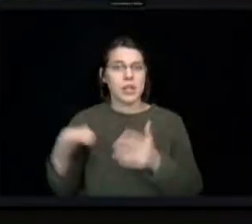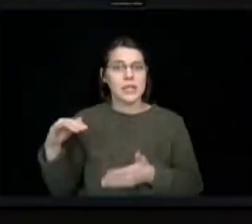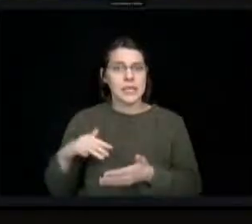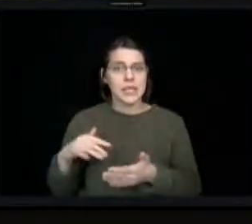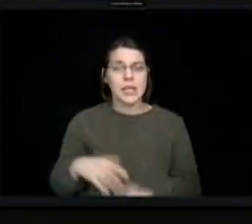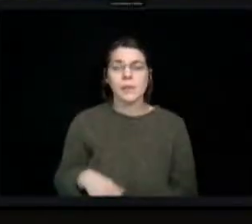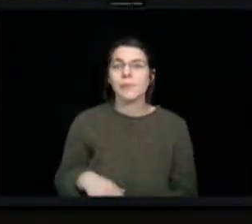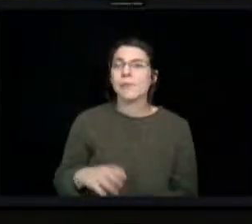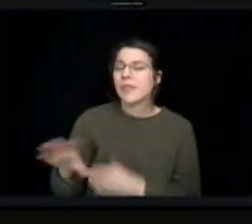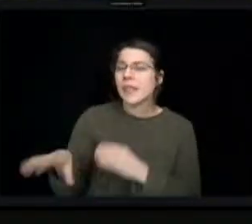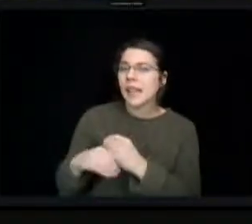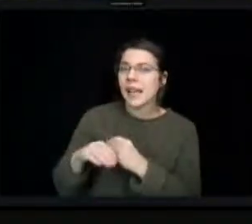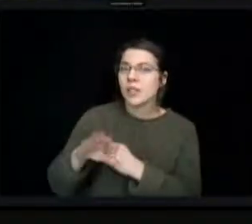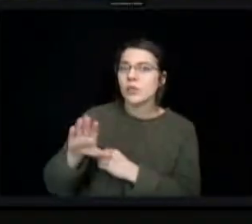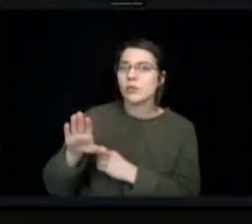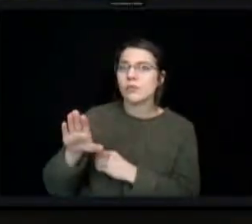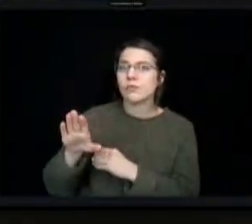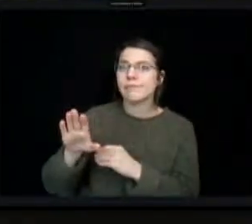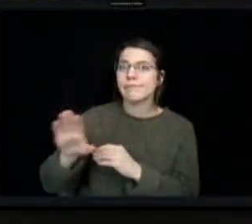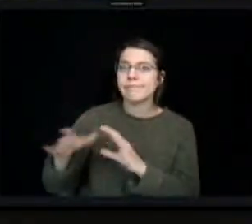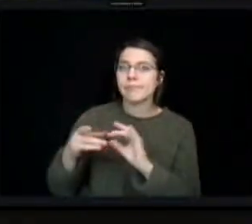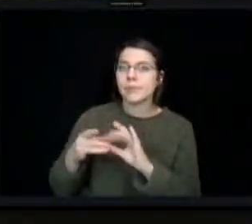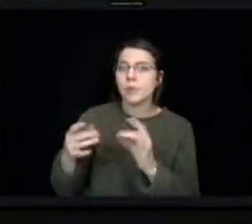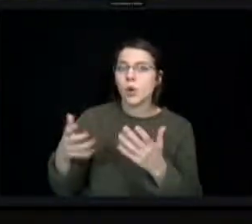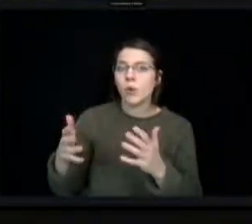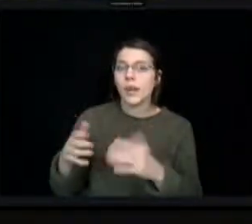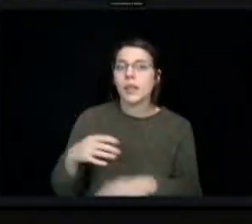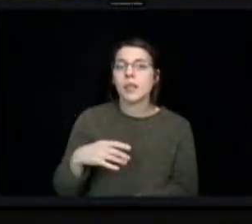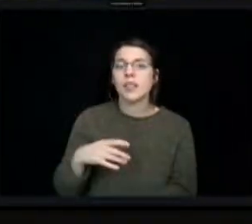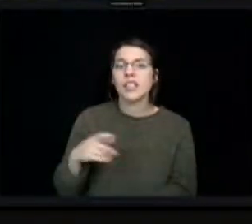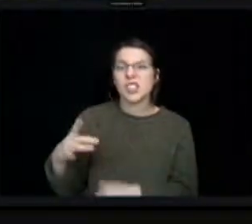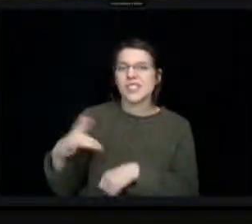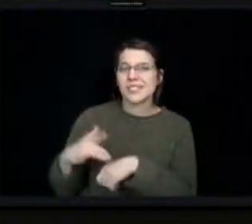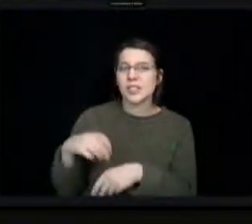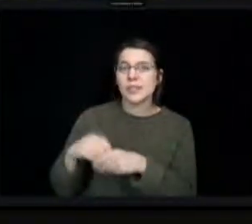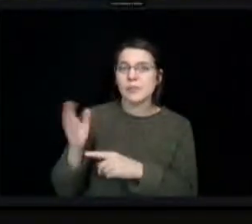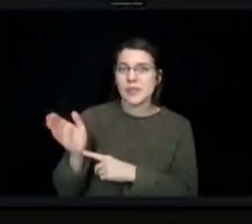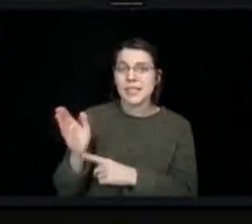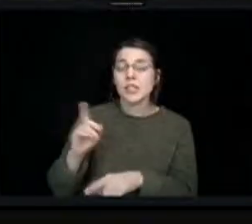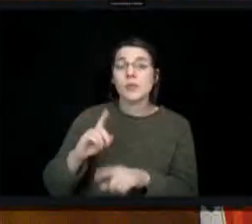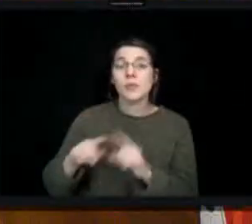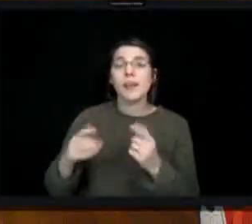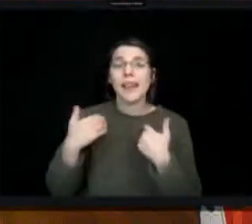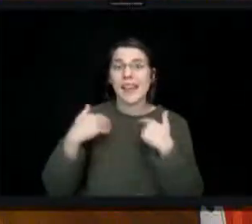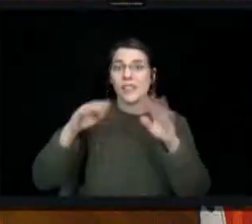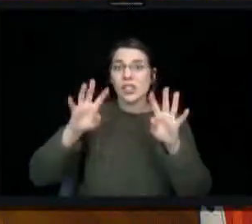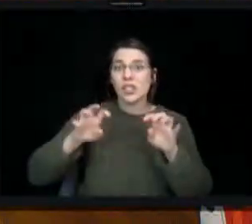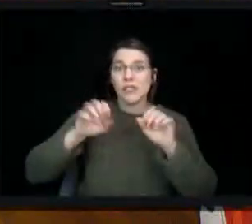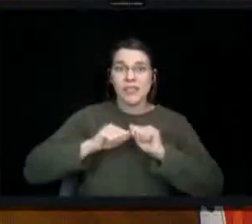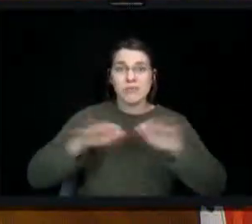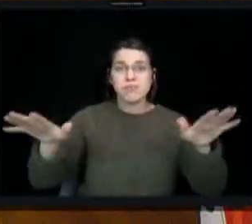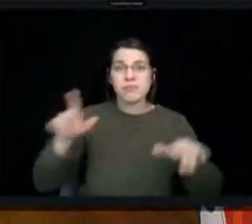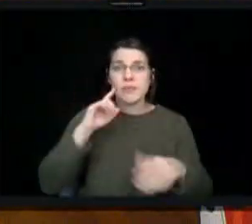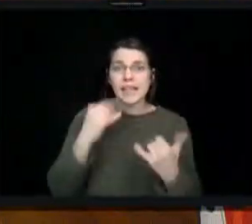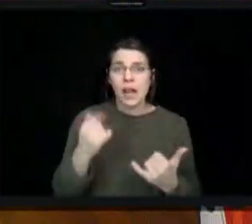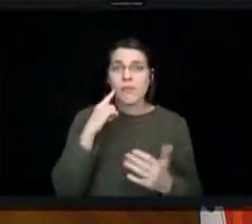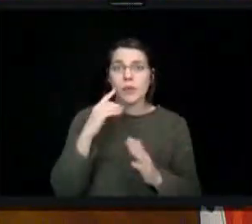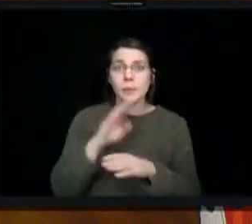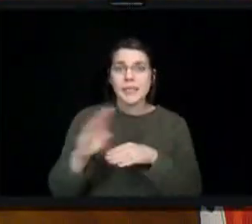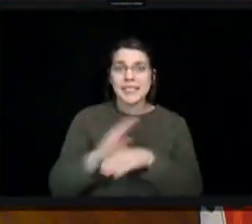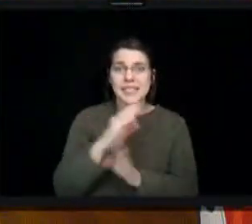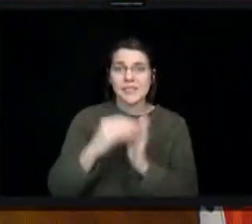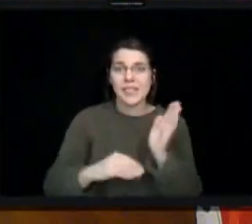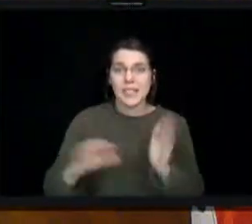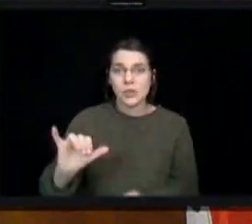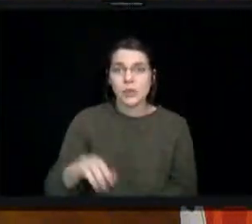has shared, Councilwoman, I would say too, and she touched on it in the presentation, there is a survey out there now for businesses to complete as well.